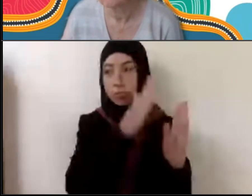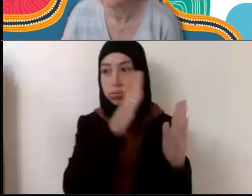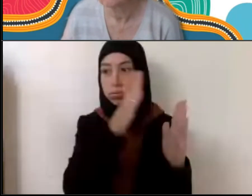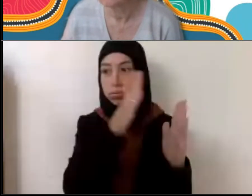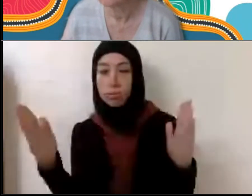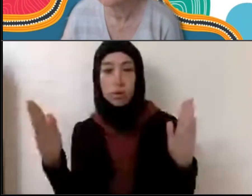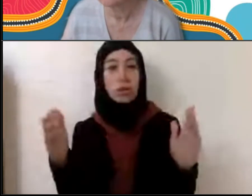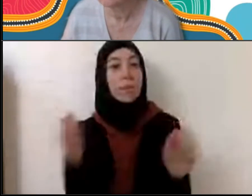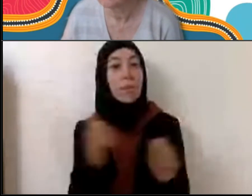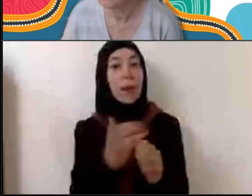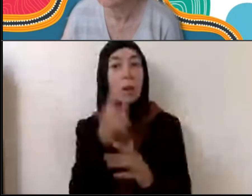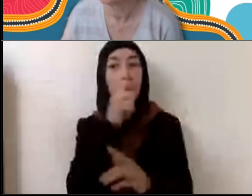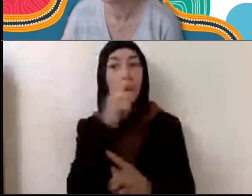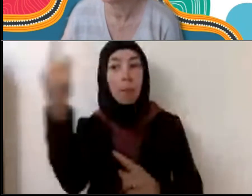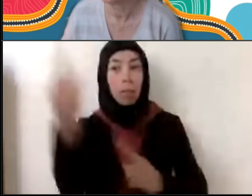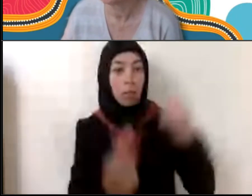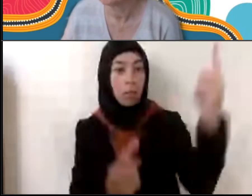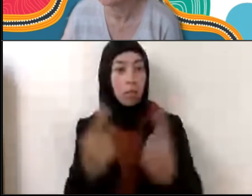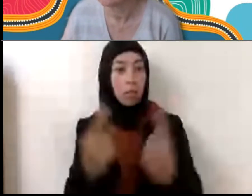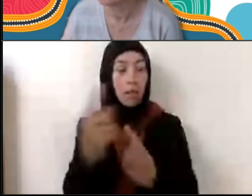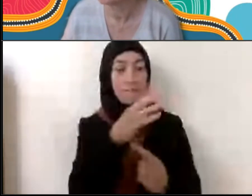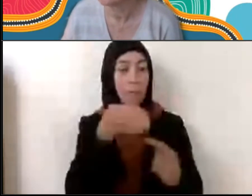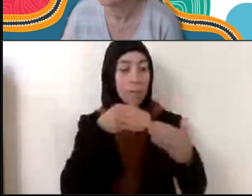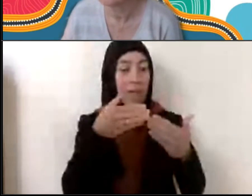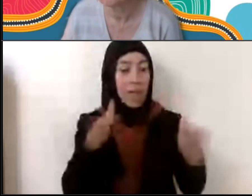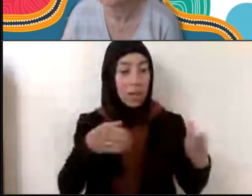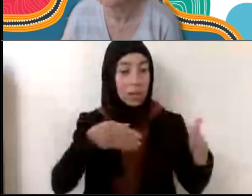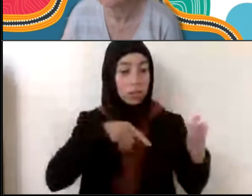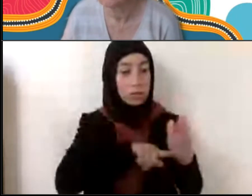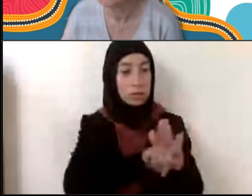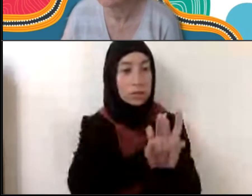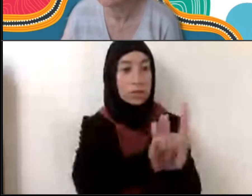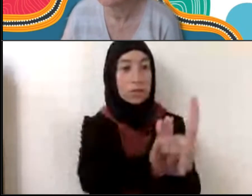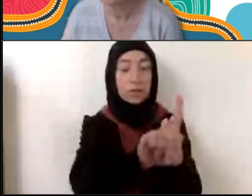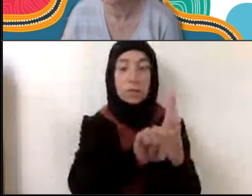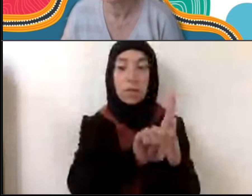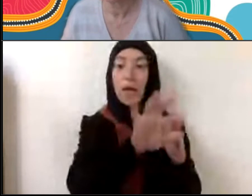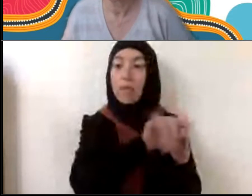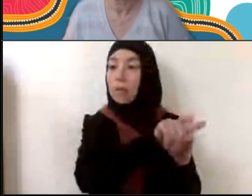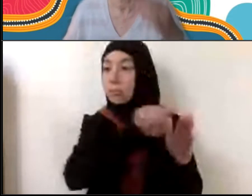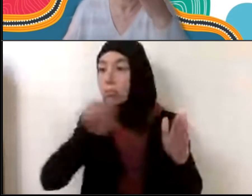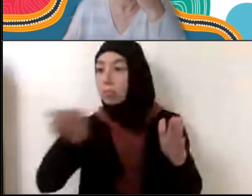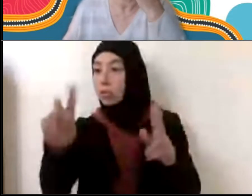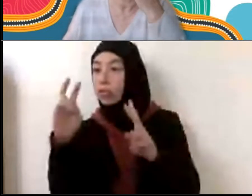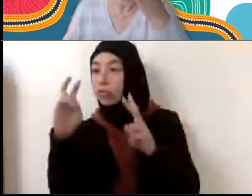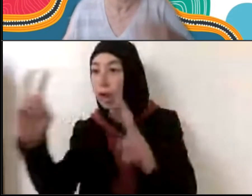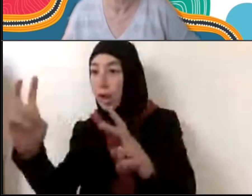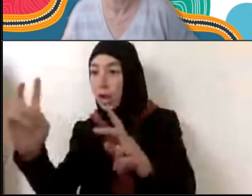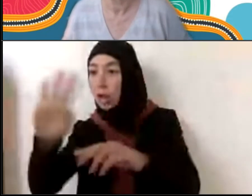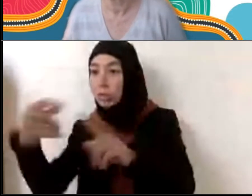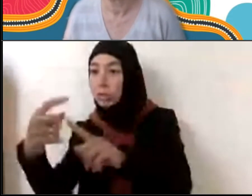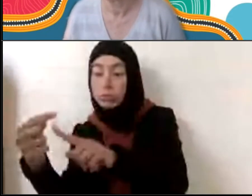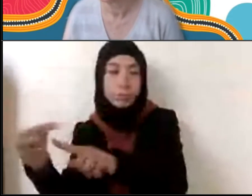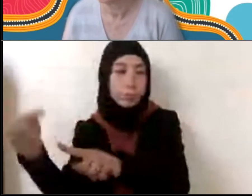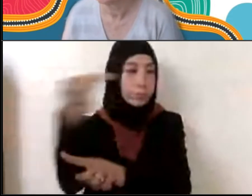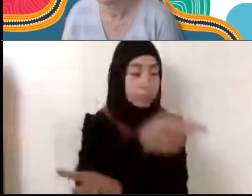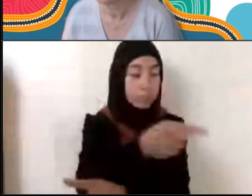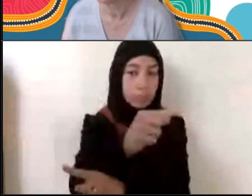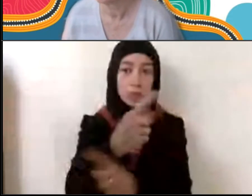people from the entrance and through the station and onto the train and then through the station at the other place. And